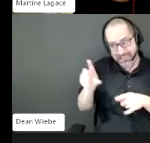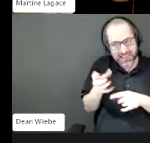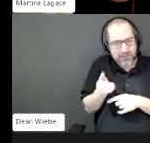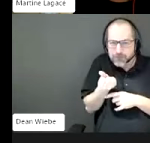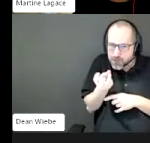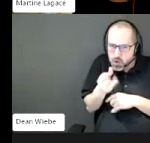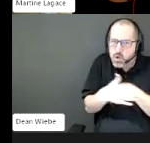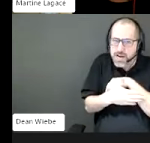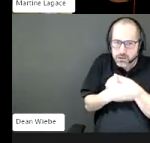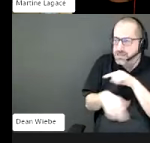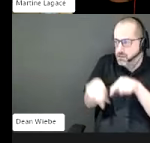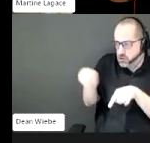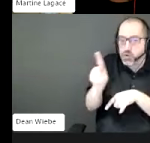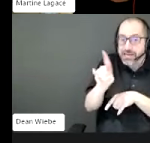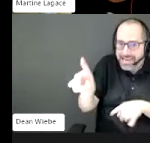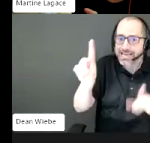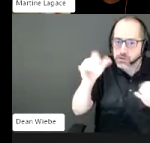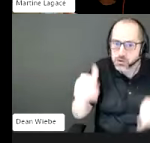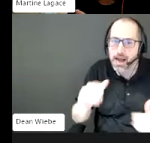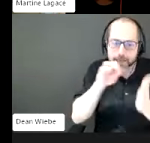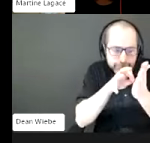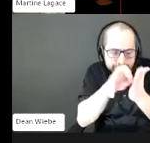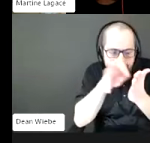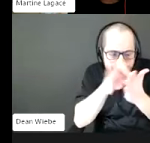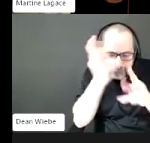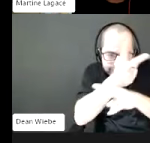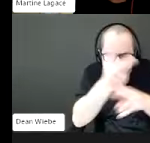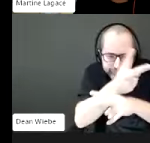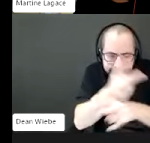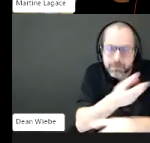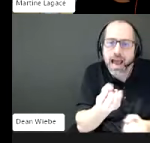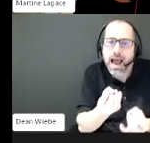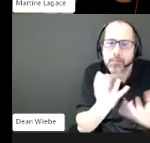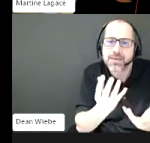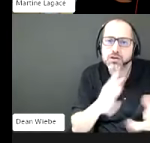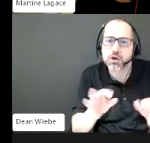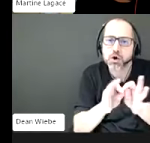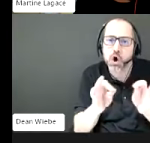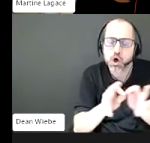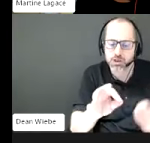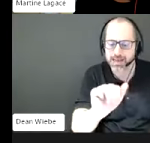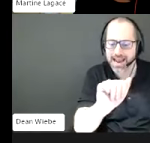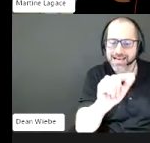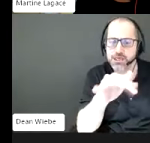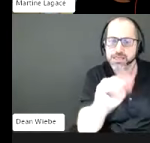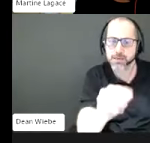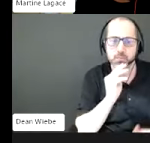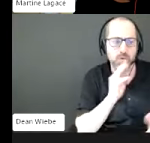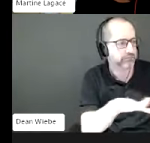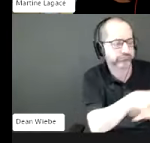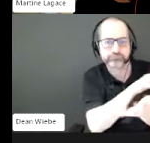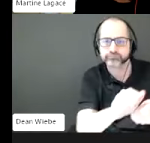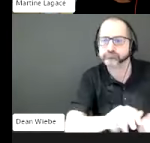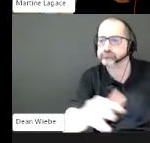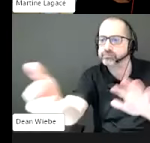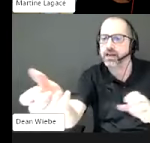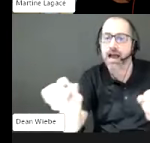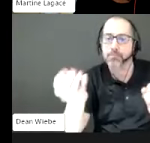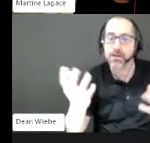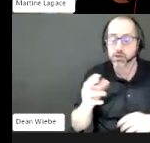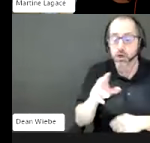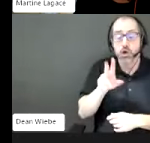of age-based discrimination. For example, and I've included that study, US researchers try to calculate the cost of ageism